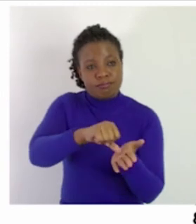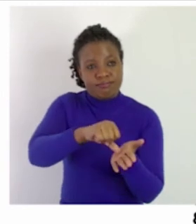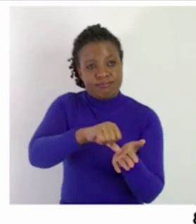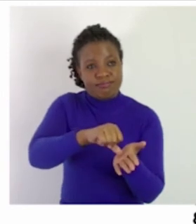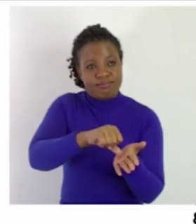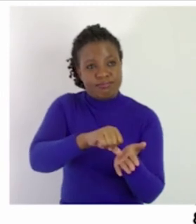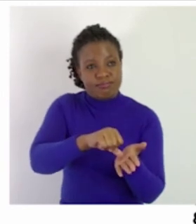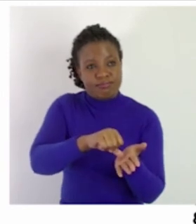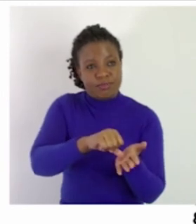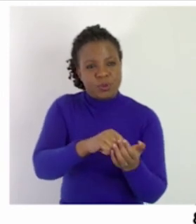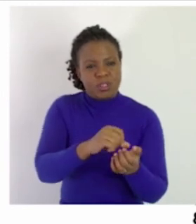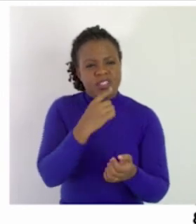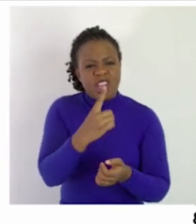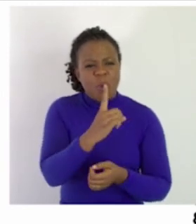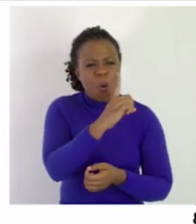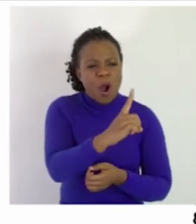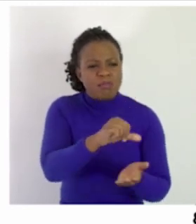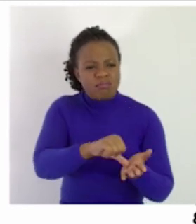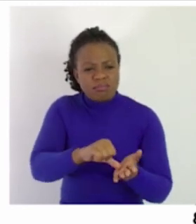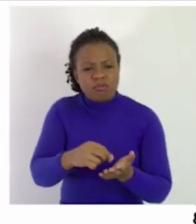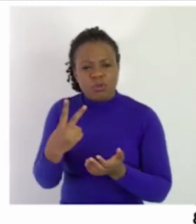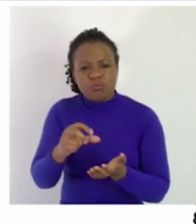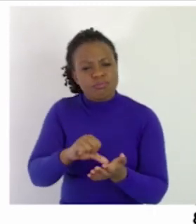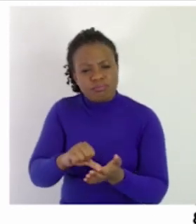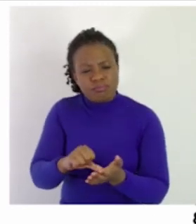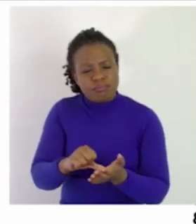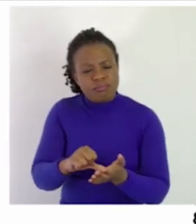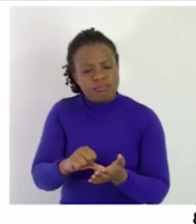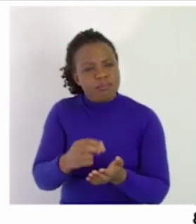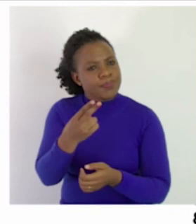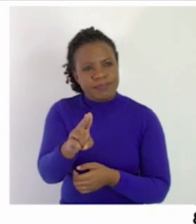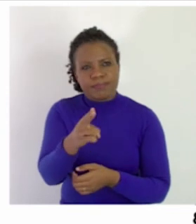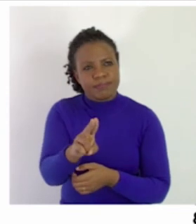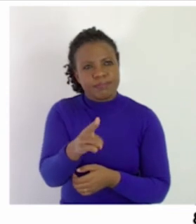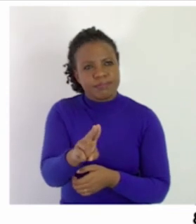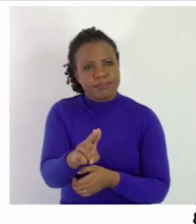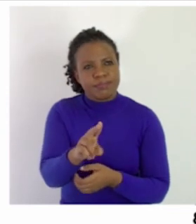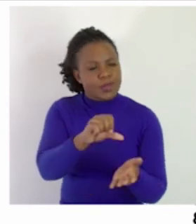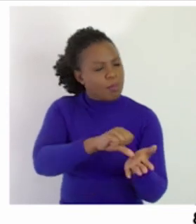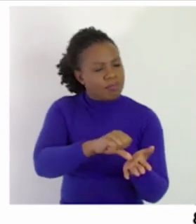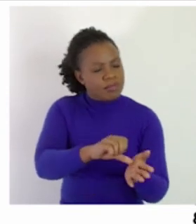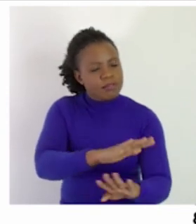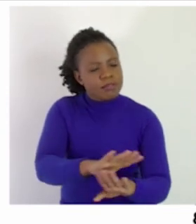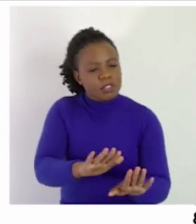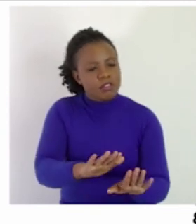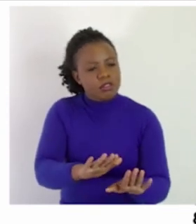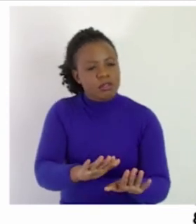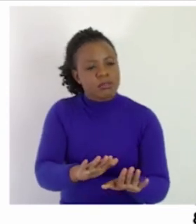Do we say 1 pollution, 2 pollutions? No, pollution is pollution.